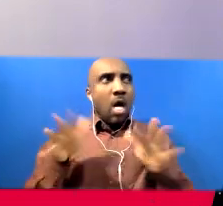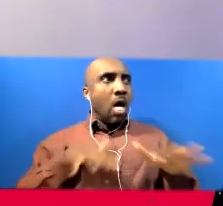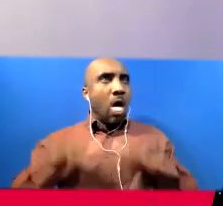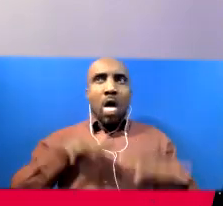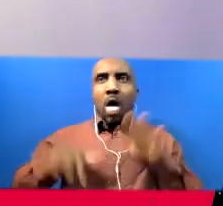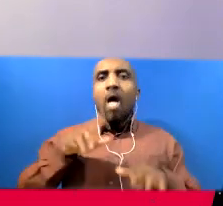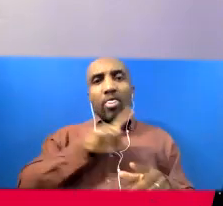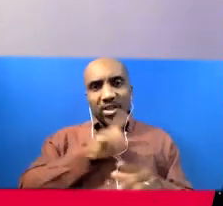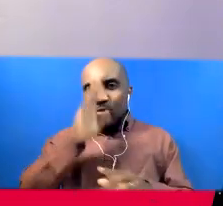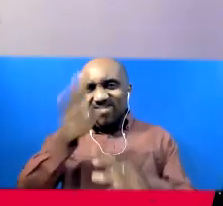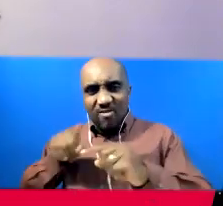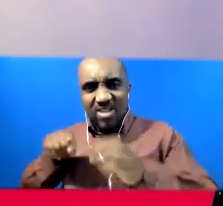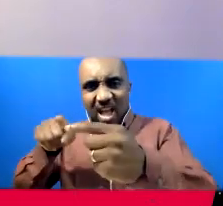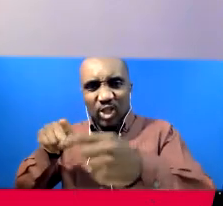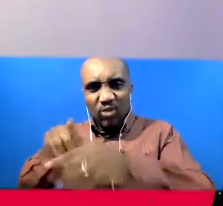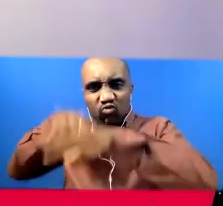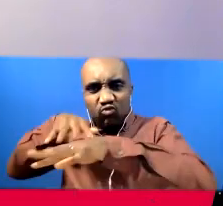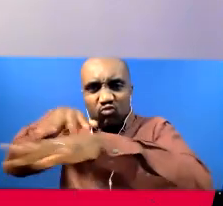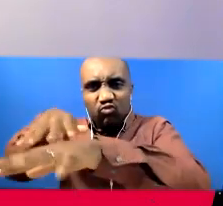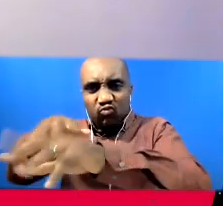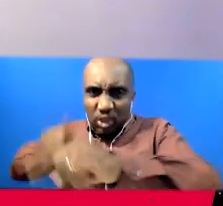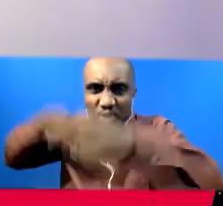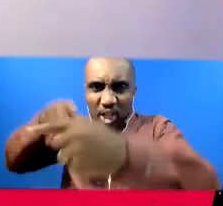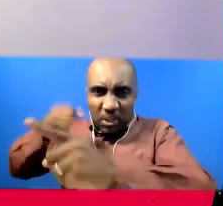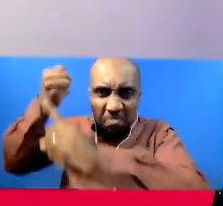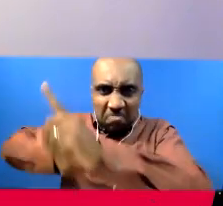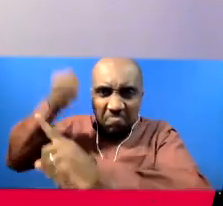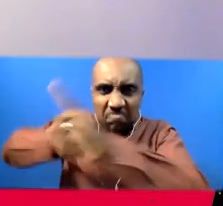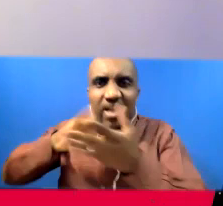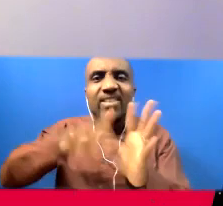forefront of the action and getting things done. But thank